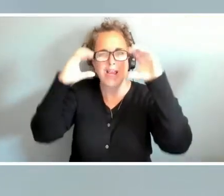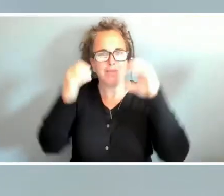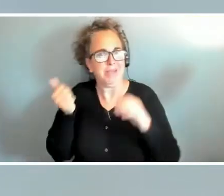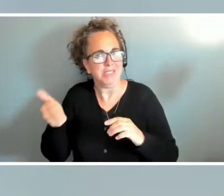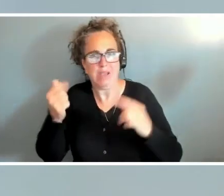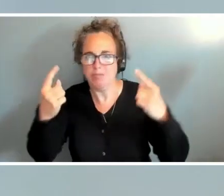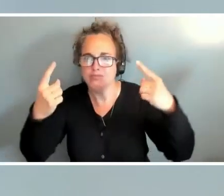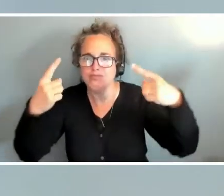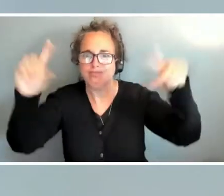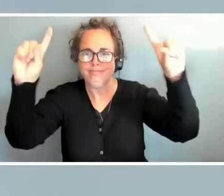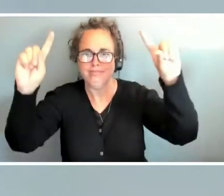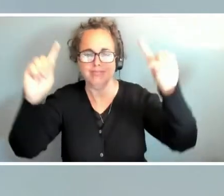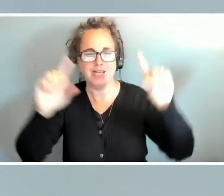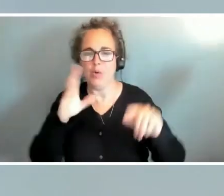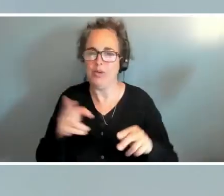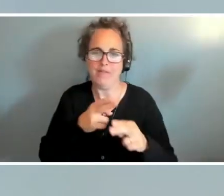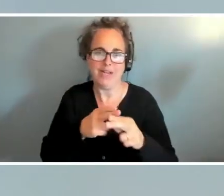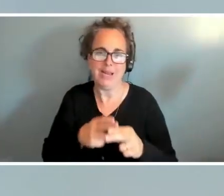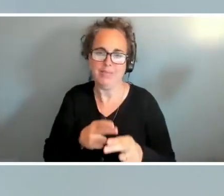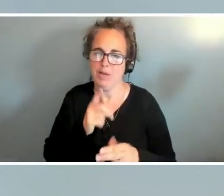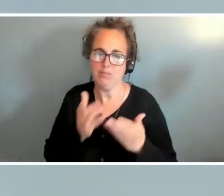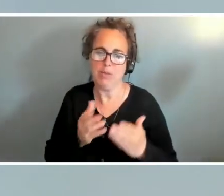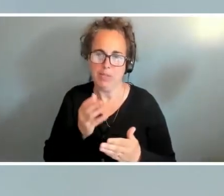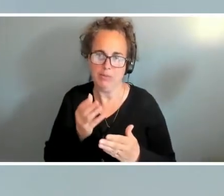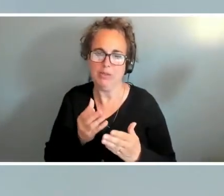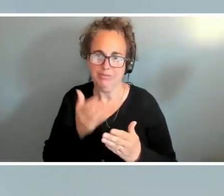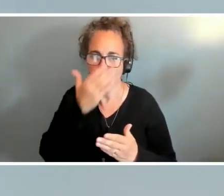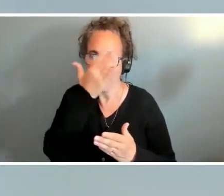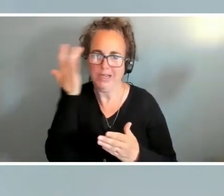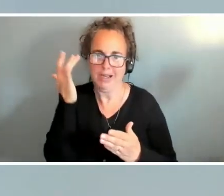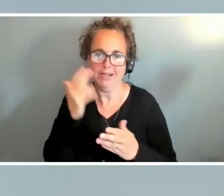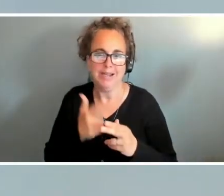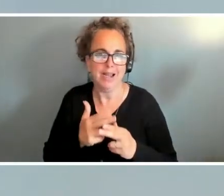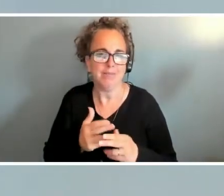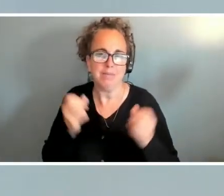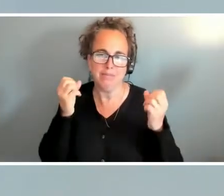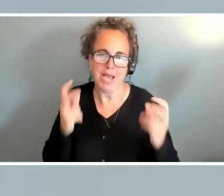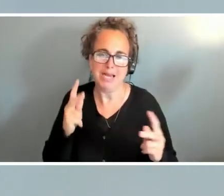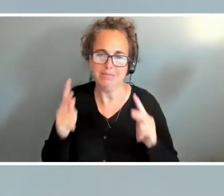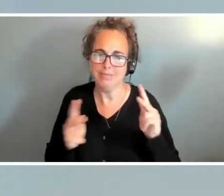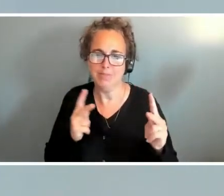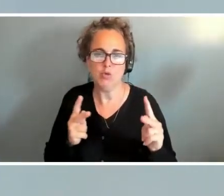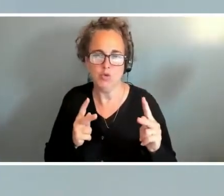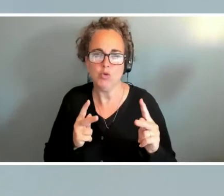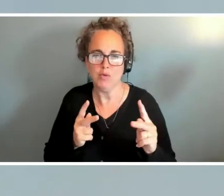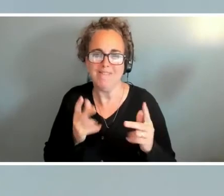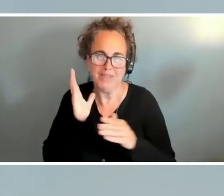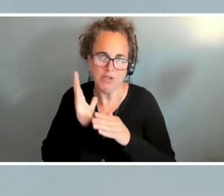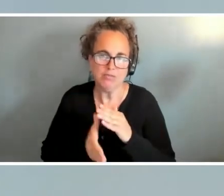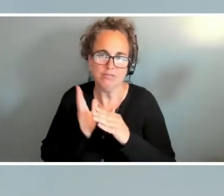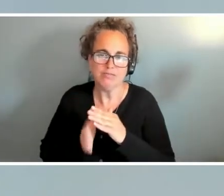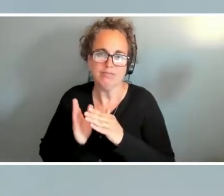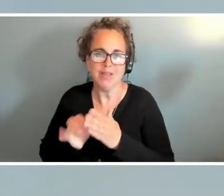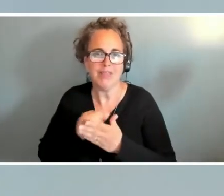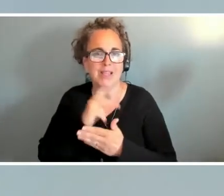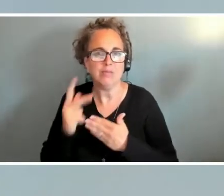others. I won't name names because I'll leave somebody out, but so many people who have been through that program and who are now demonstrating